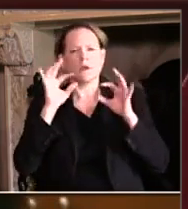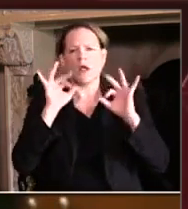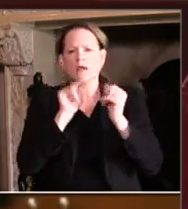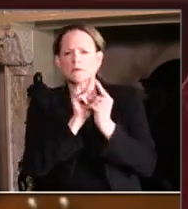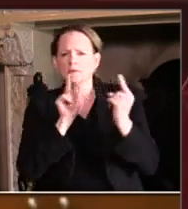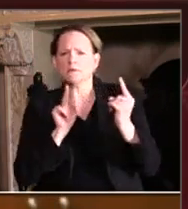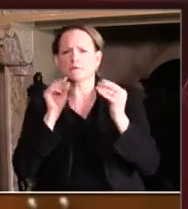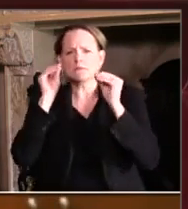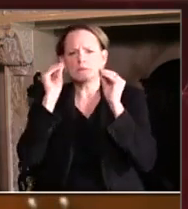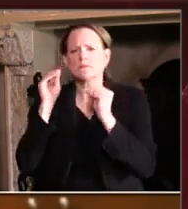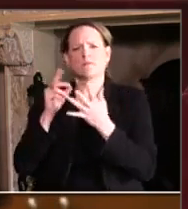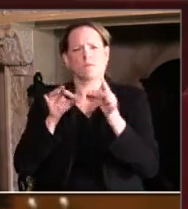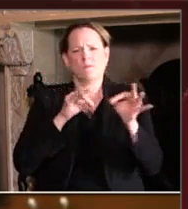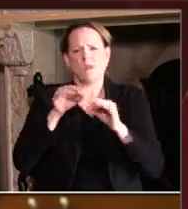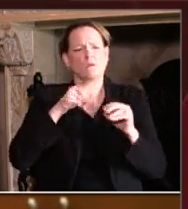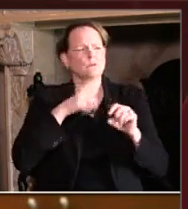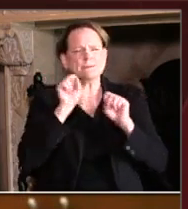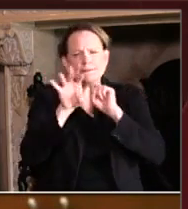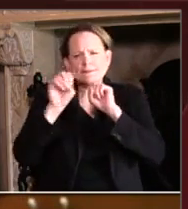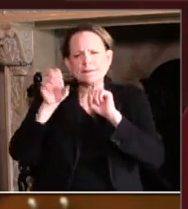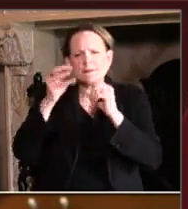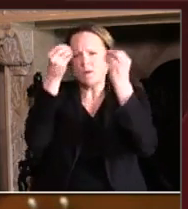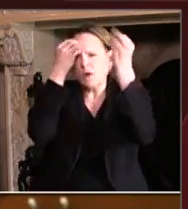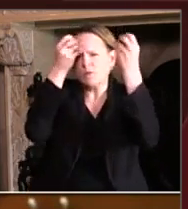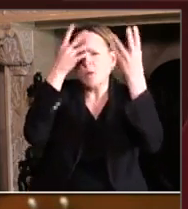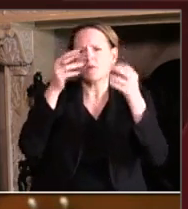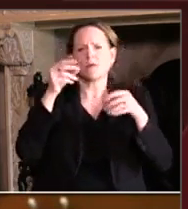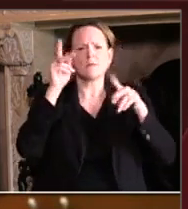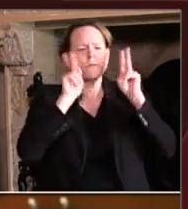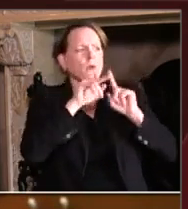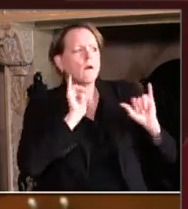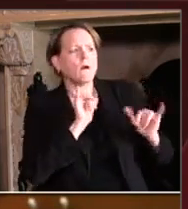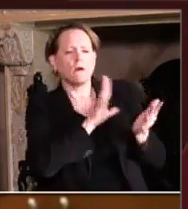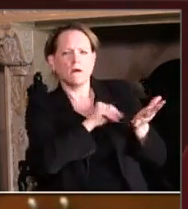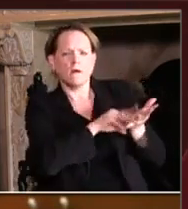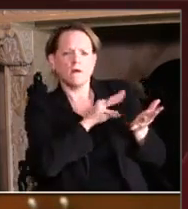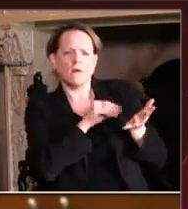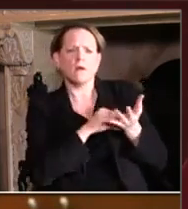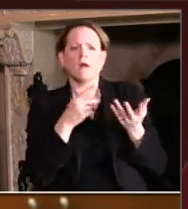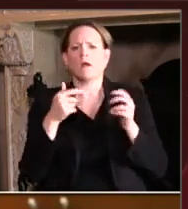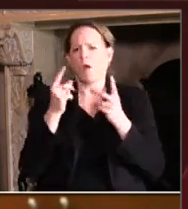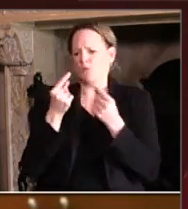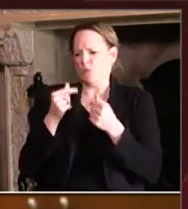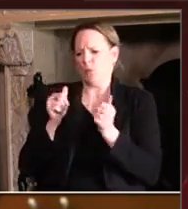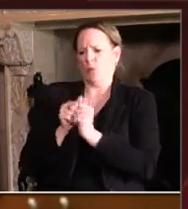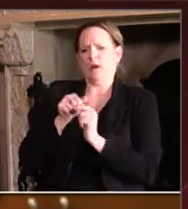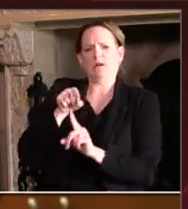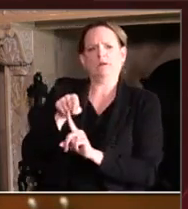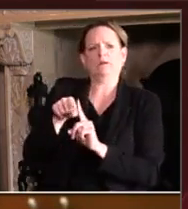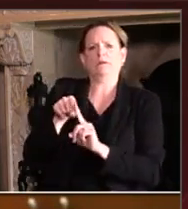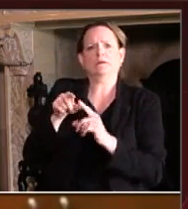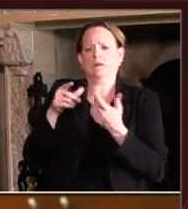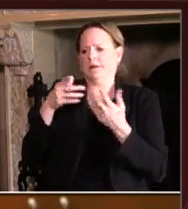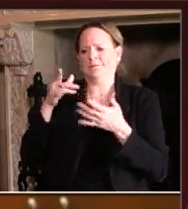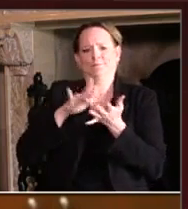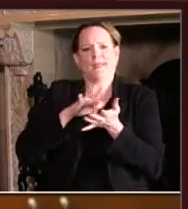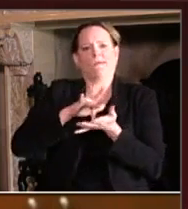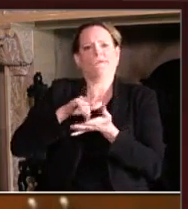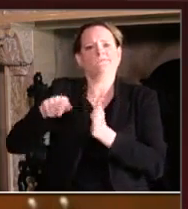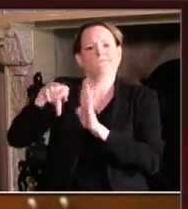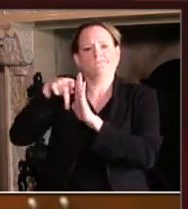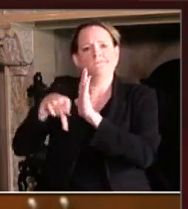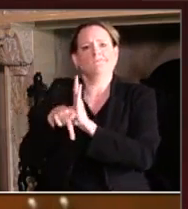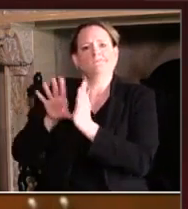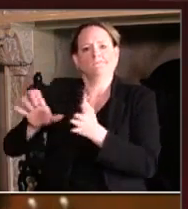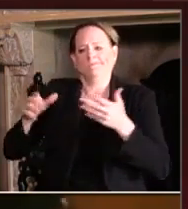were constantly updating our processes and procedures to match the ever-changing guidance from